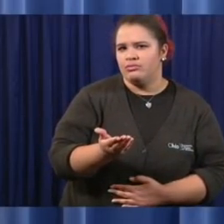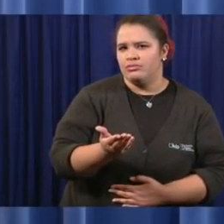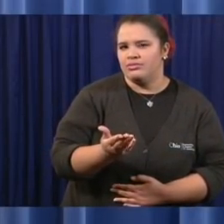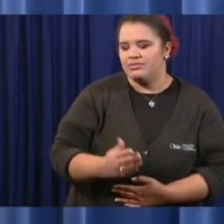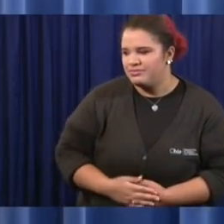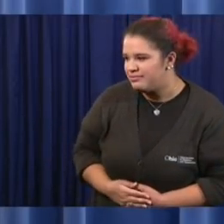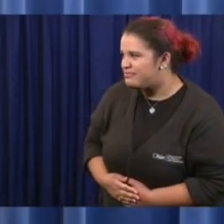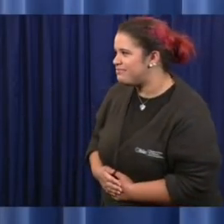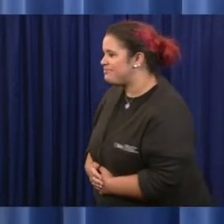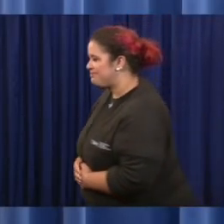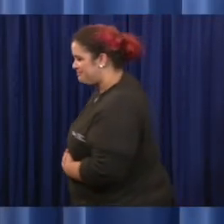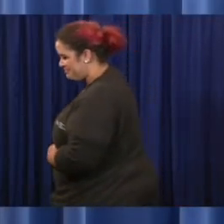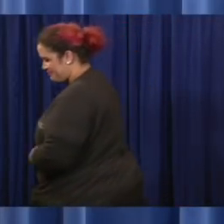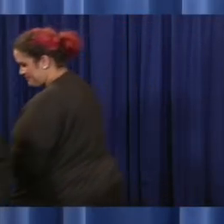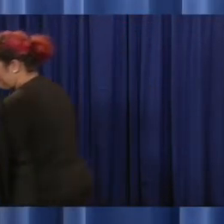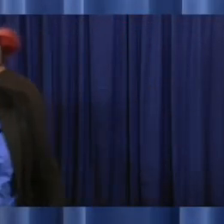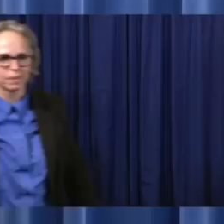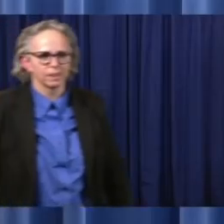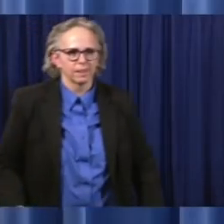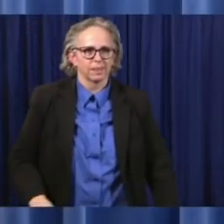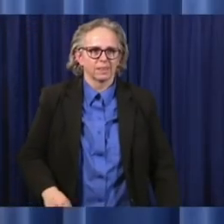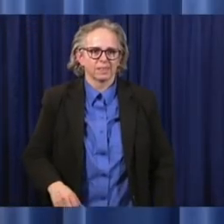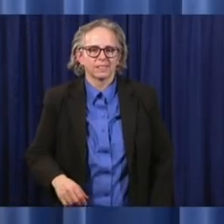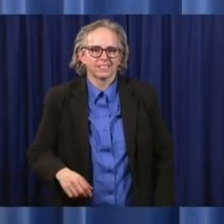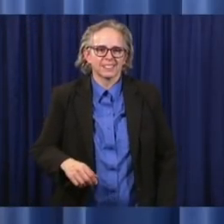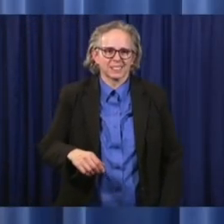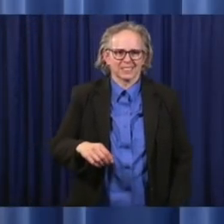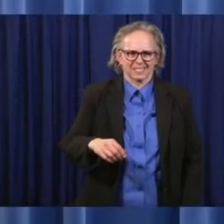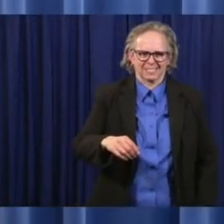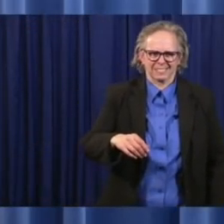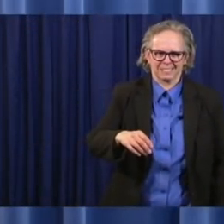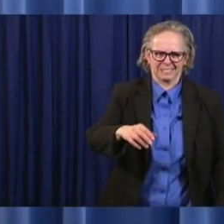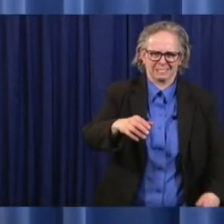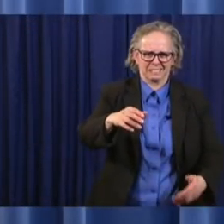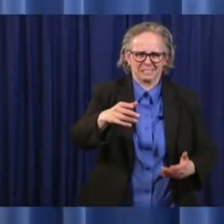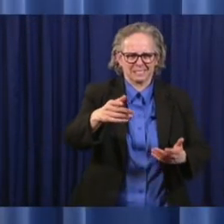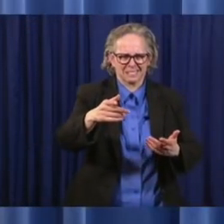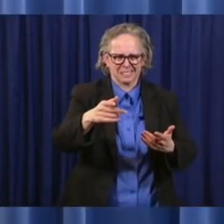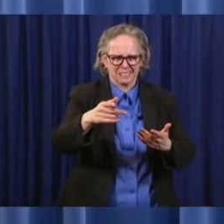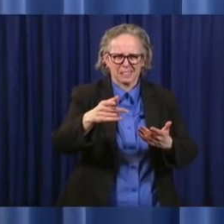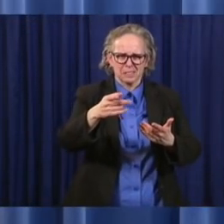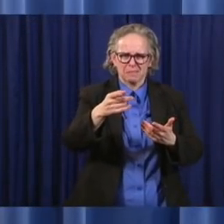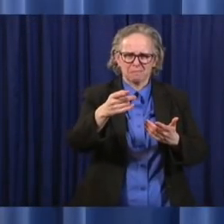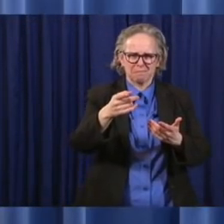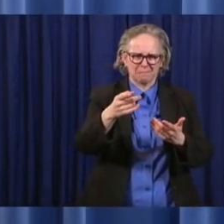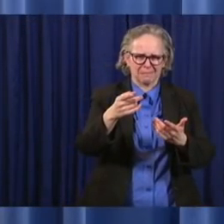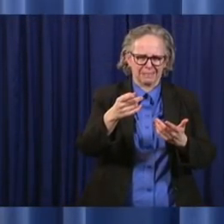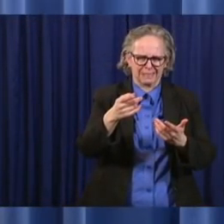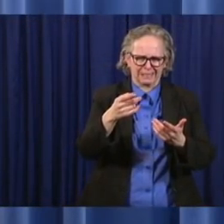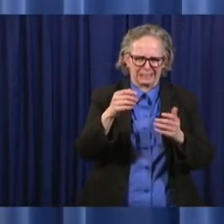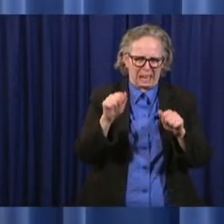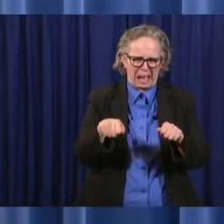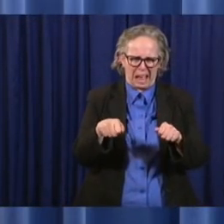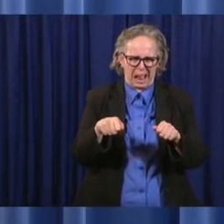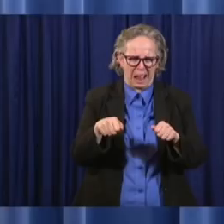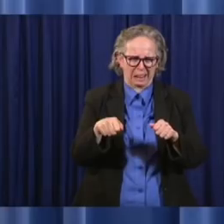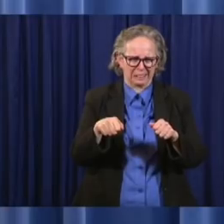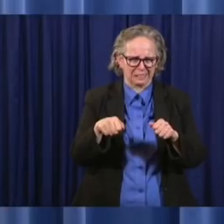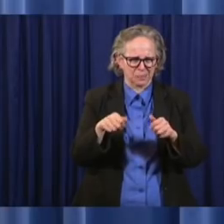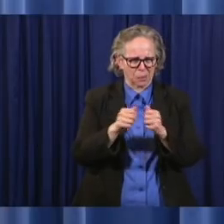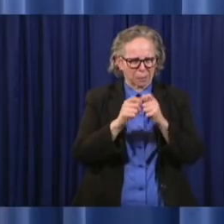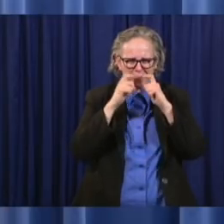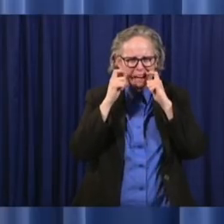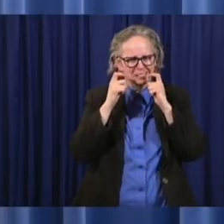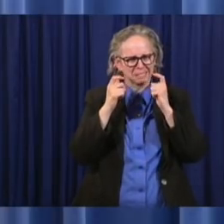Well, I don't think you can. I don't think anyone has thought that you could do that. And, the answer to your